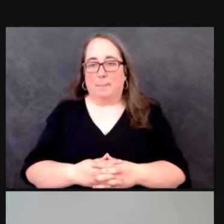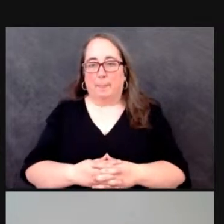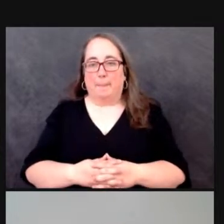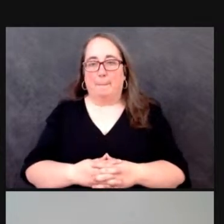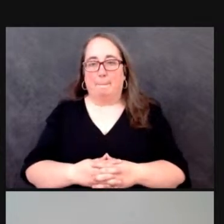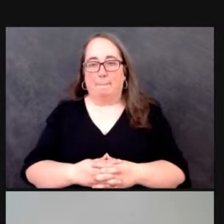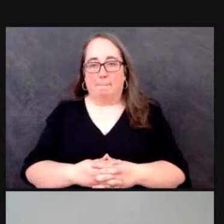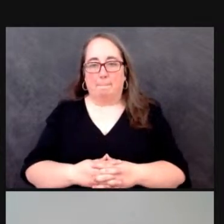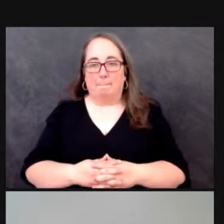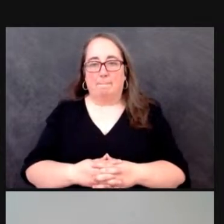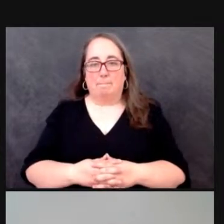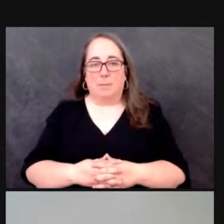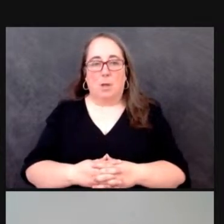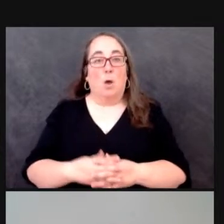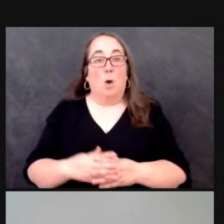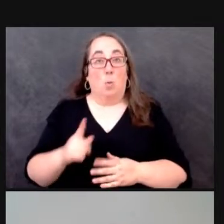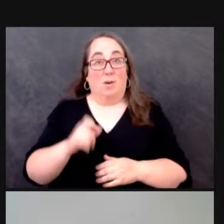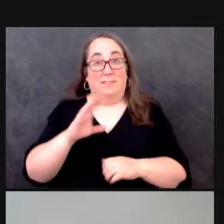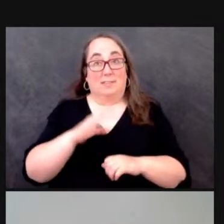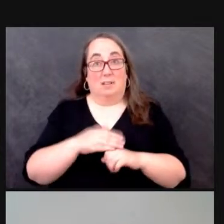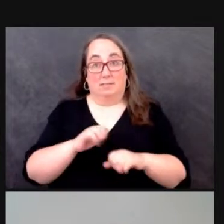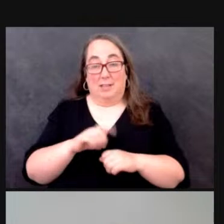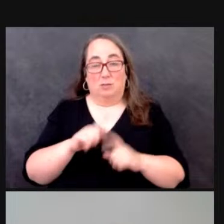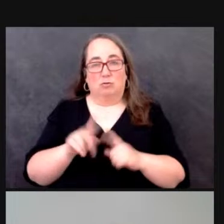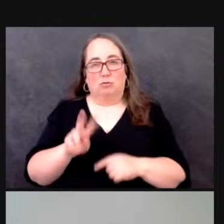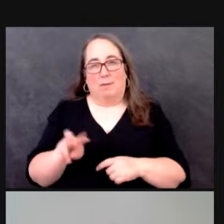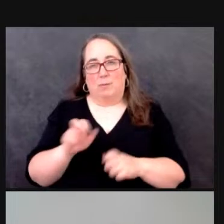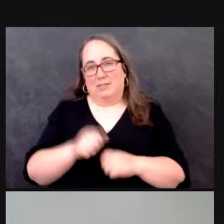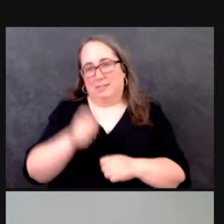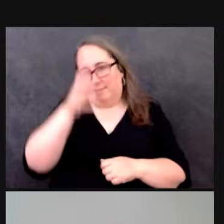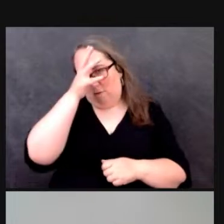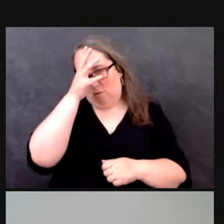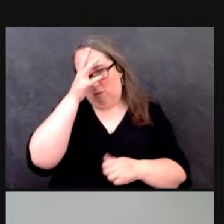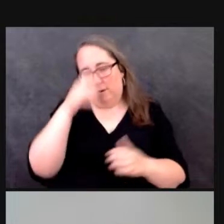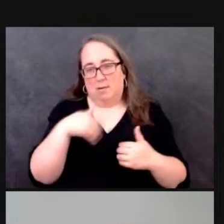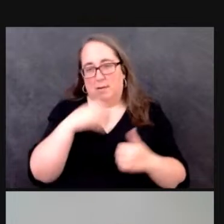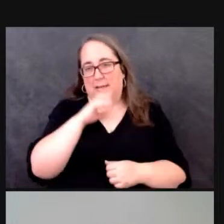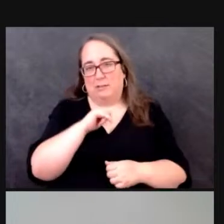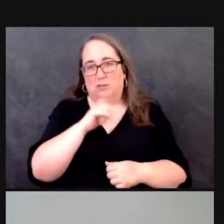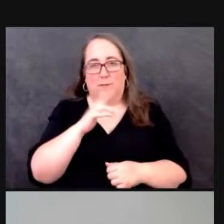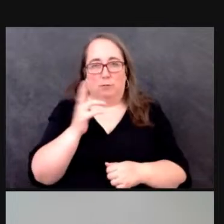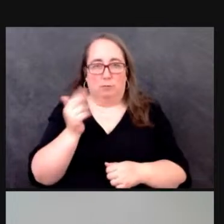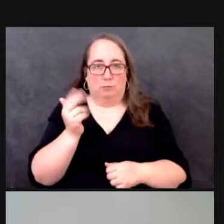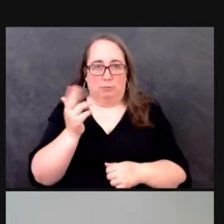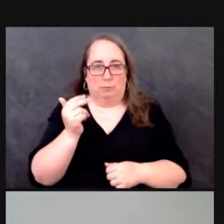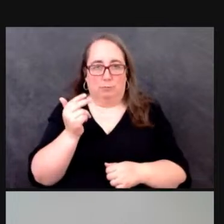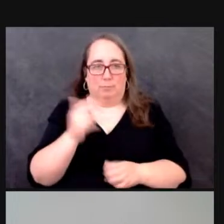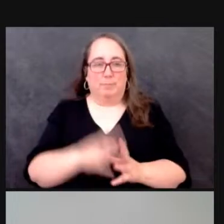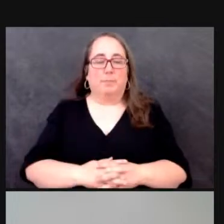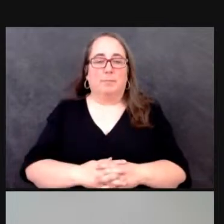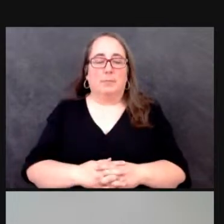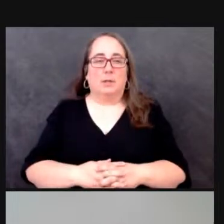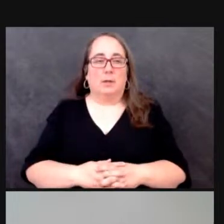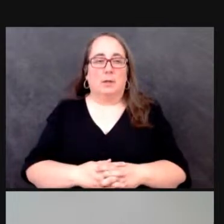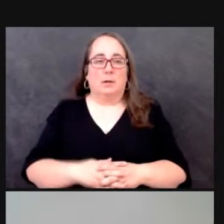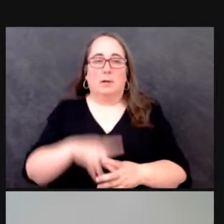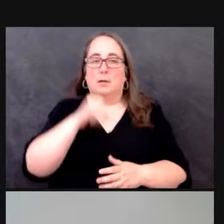sons, Edwin, was sent to travel with his father at a young age of 13, not to learn the trade, but to keep